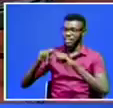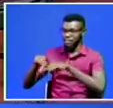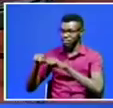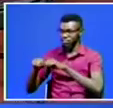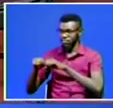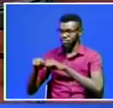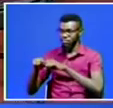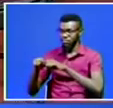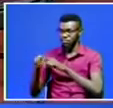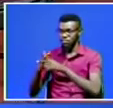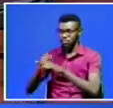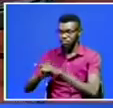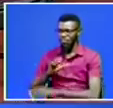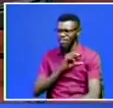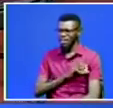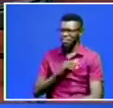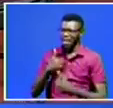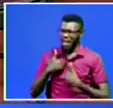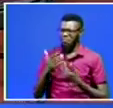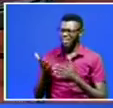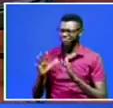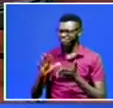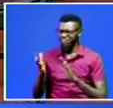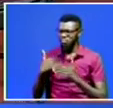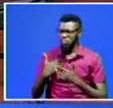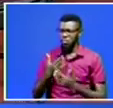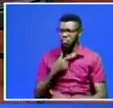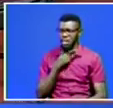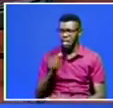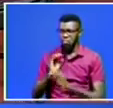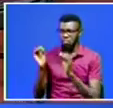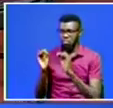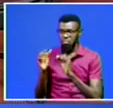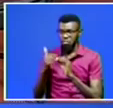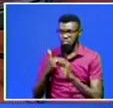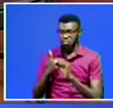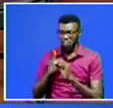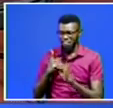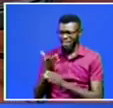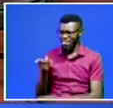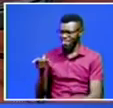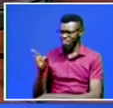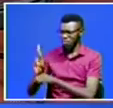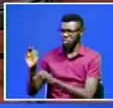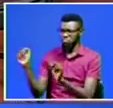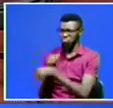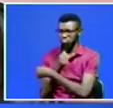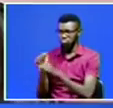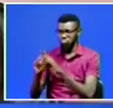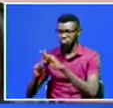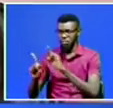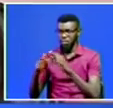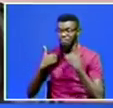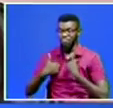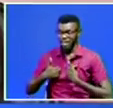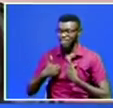a character that is not so likable. I don't think I can borrow anything from that. Yeah. But for Selina,